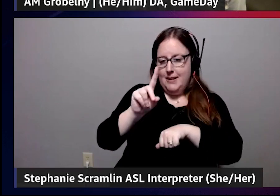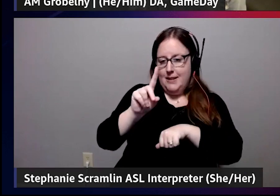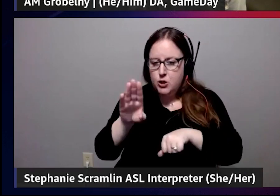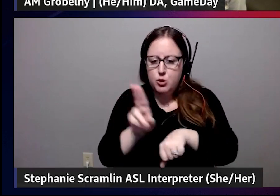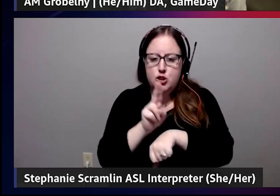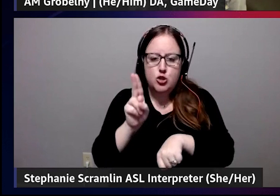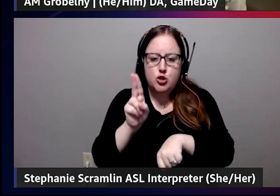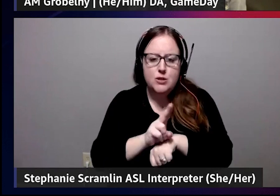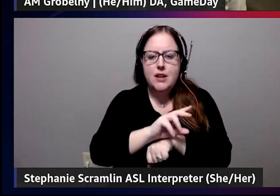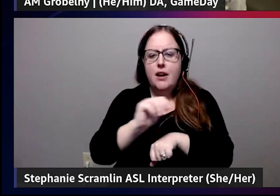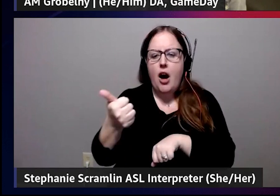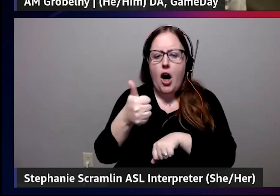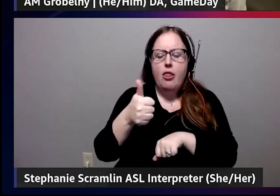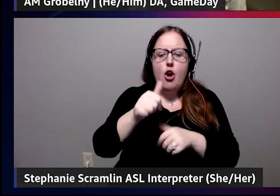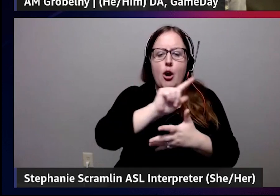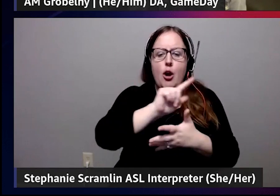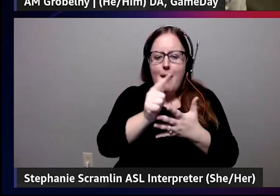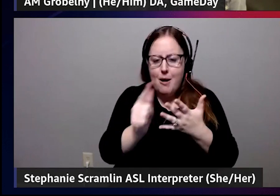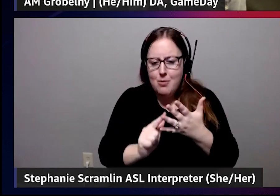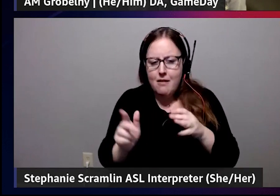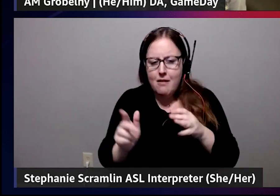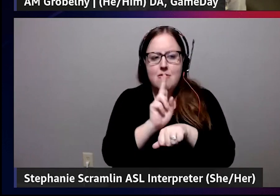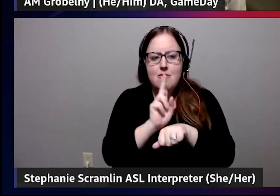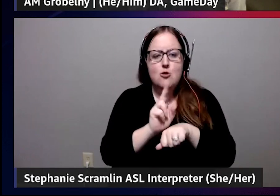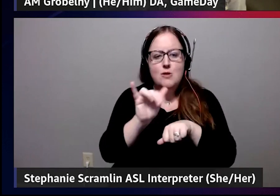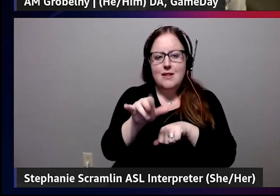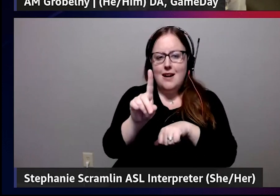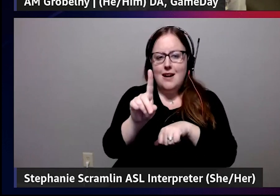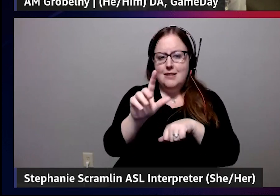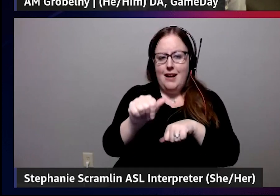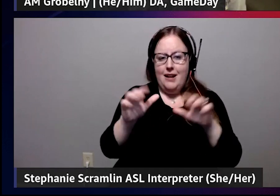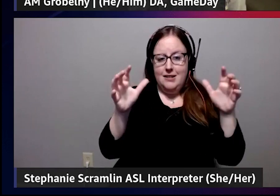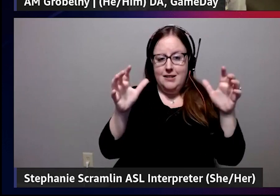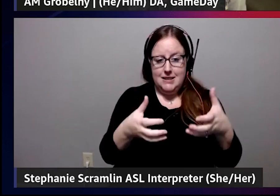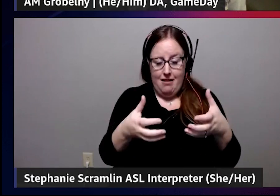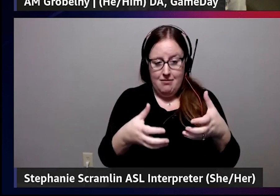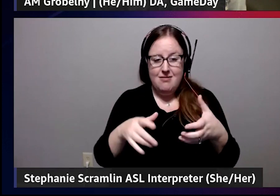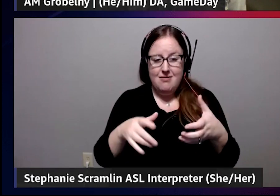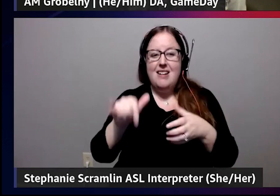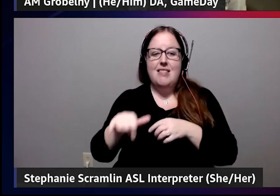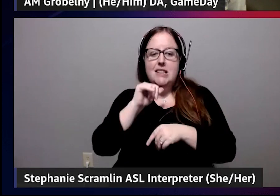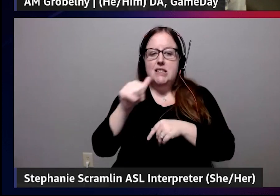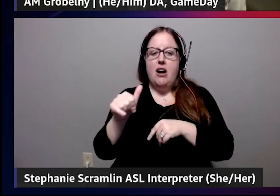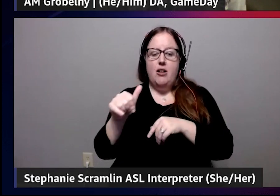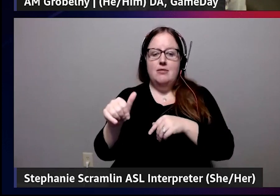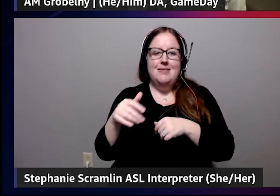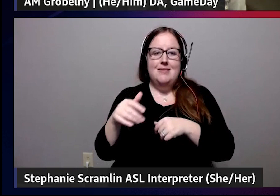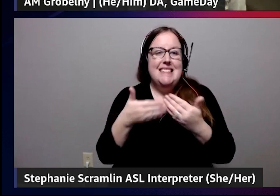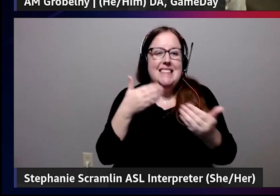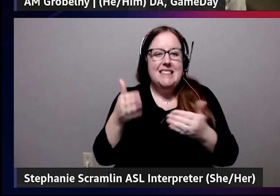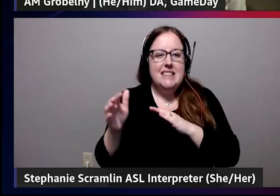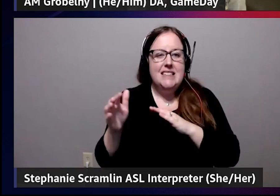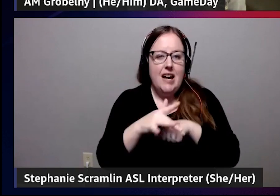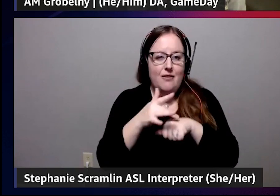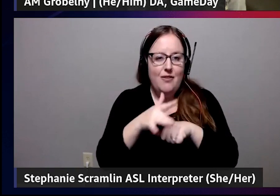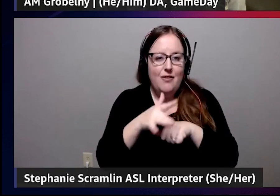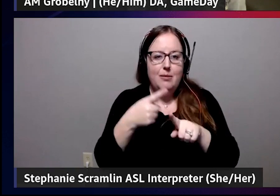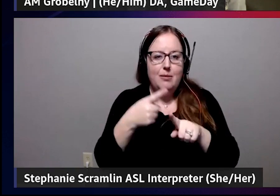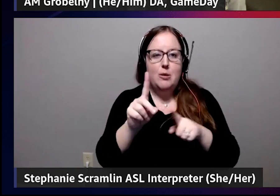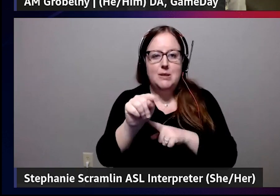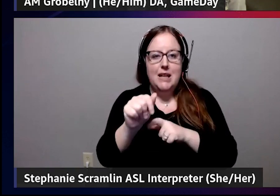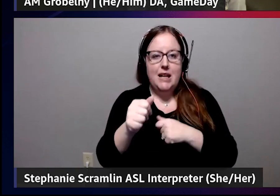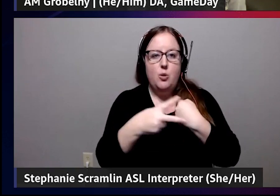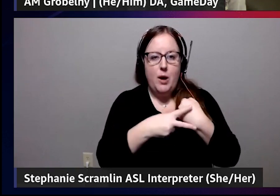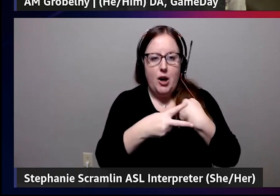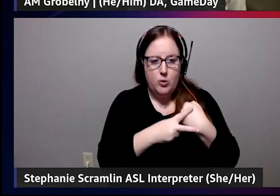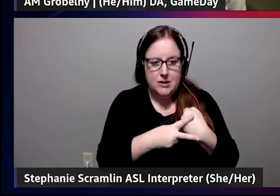other pipelines that are utilizing this data set. These are the parts that are not readily available directly from data warehouses or BI tools